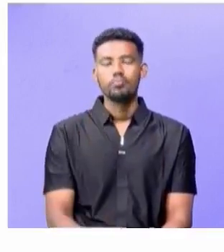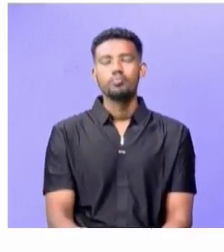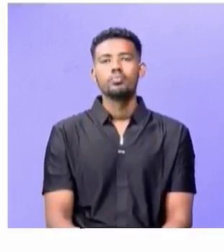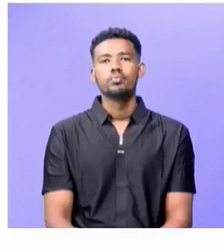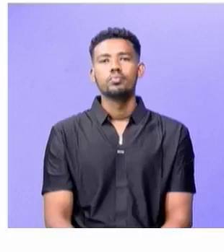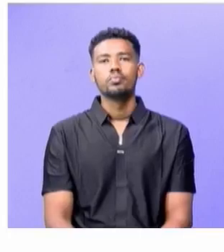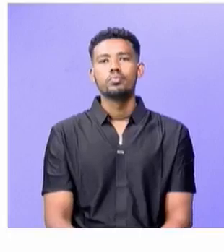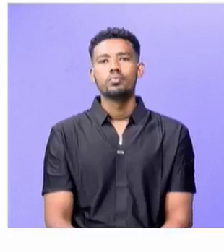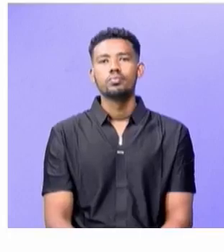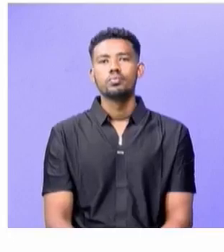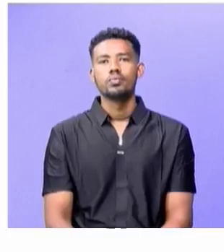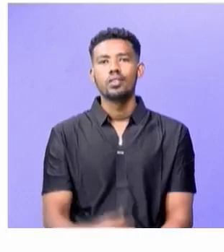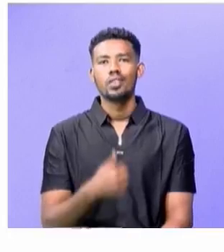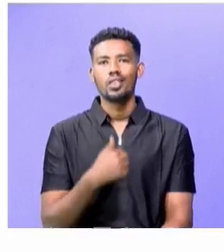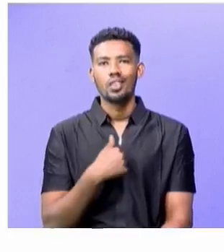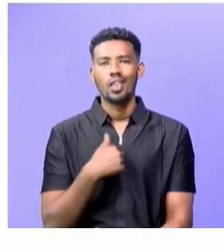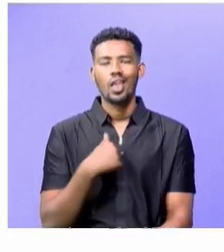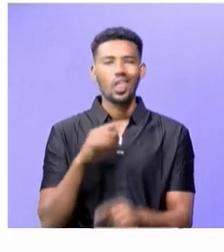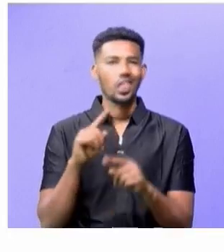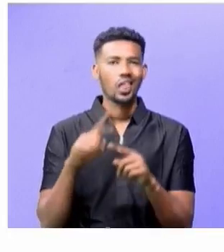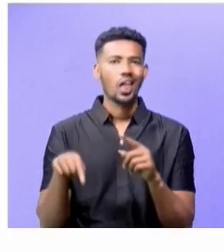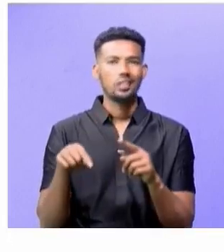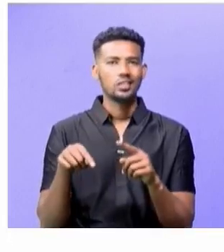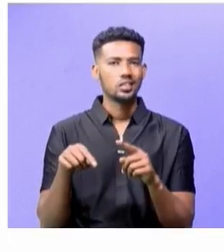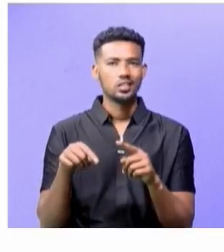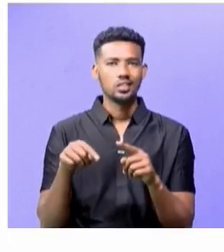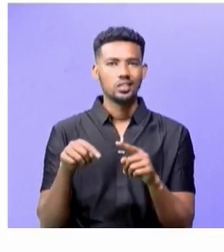I can't